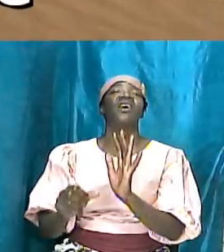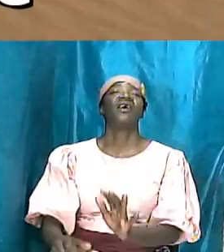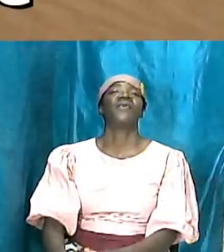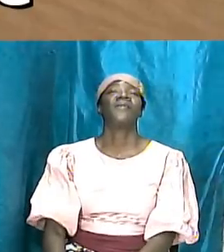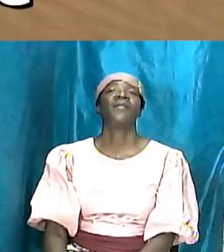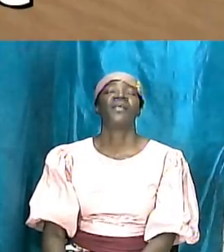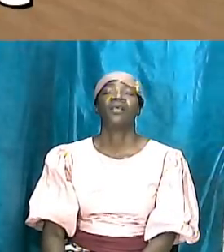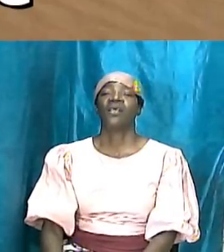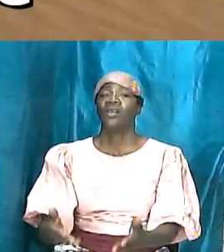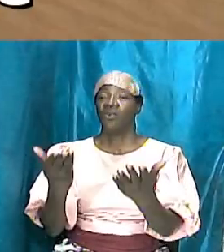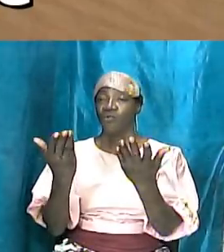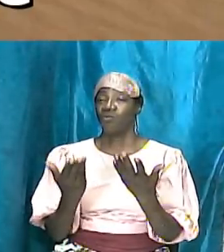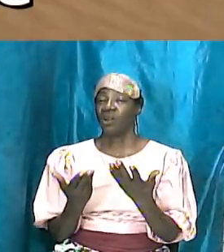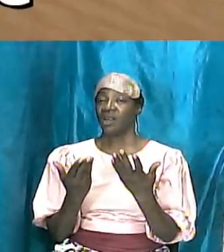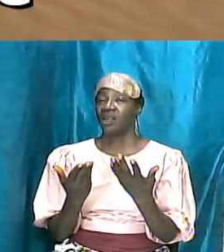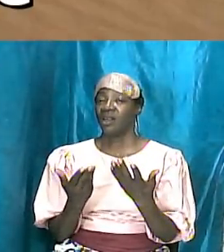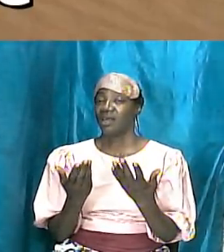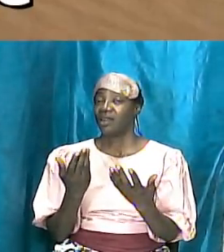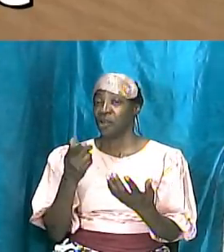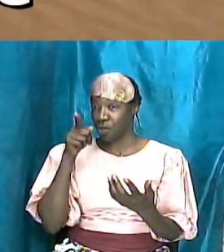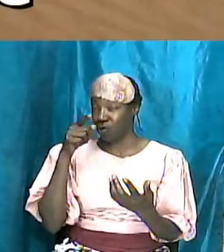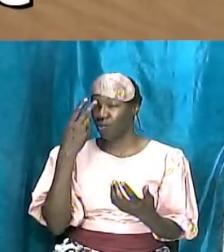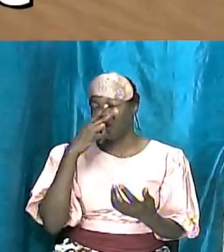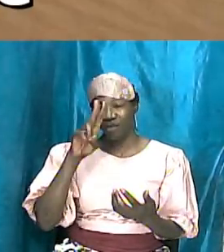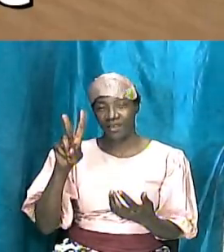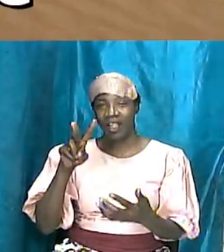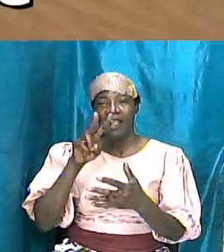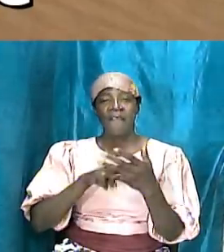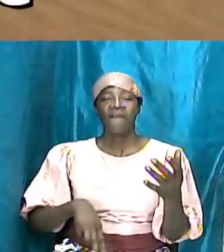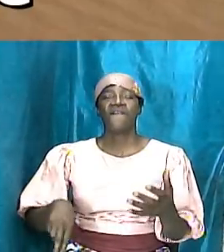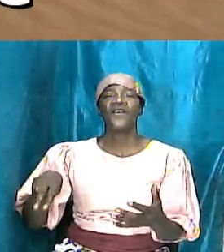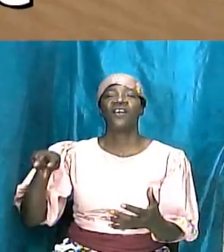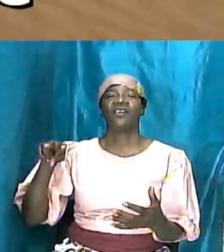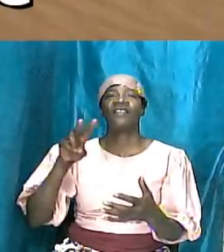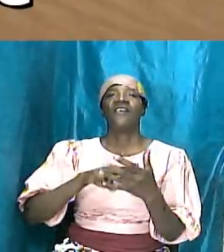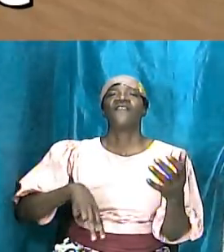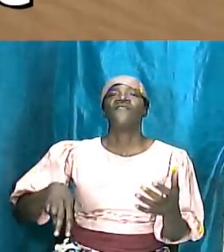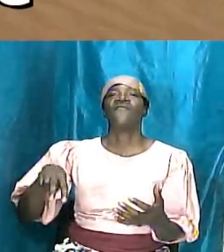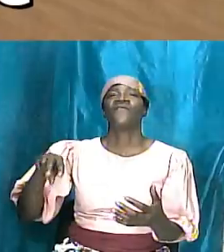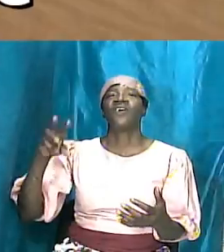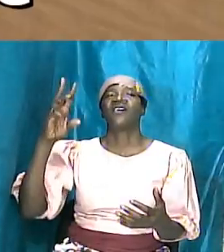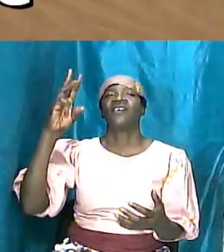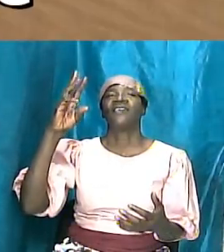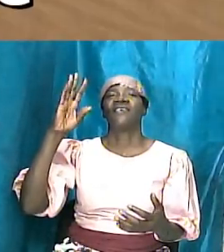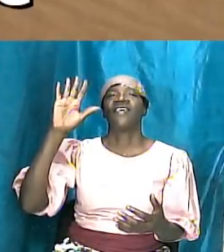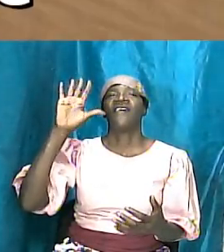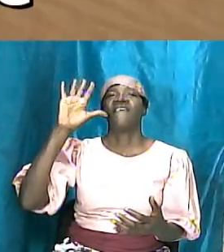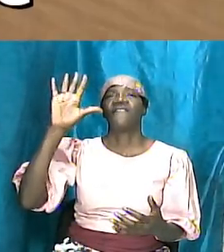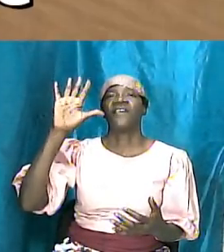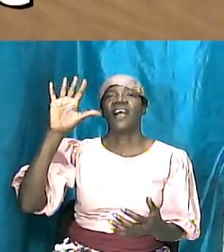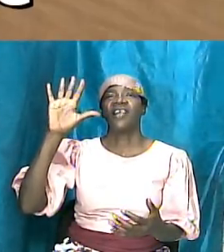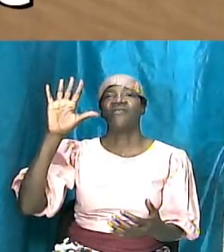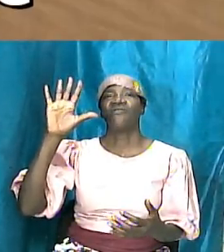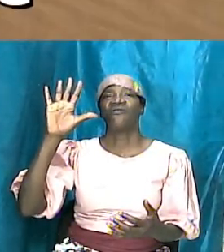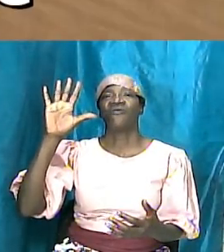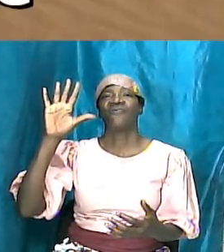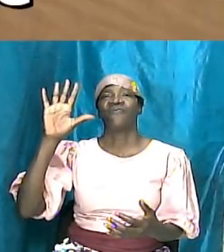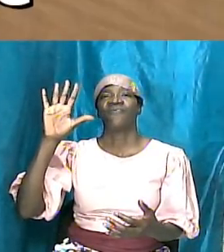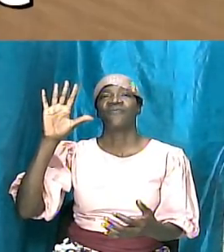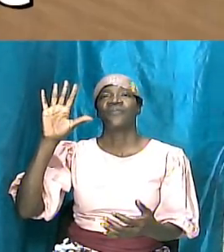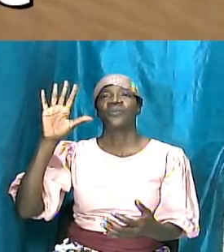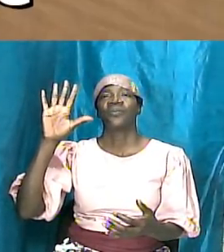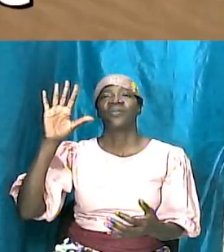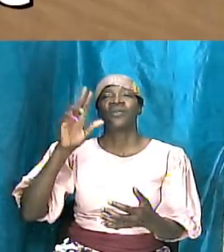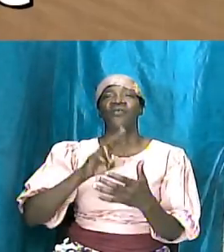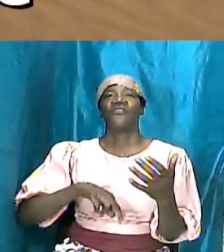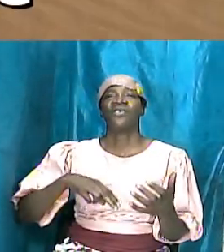would love to see that, I'm sure you are saying. Let us read. So where are we? Verse 5. Let's just read verse 5 again. And the evening and the morning were the first day. Verse 6